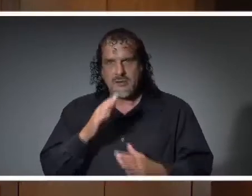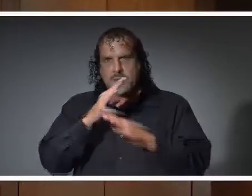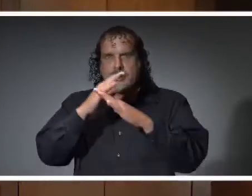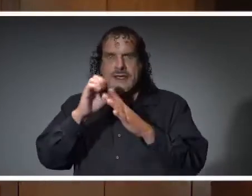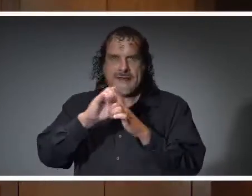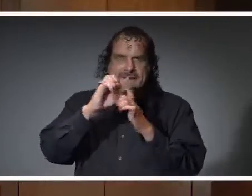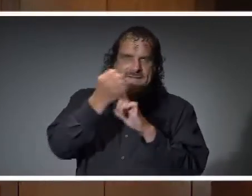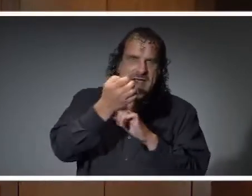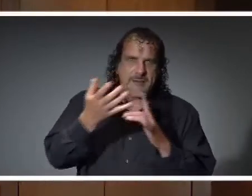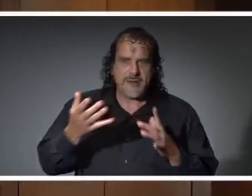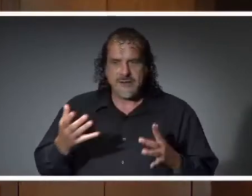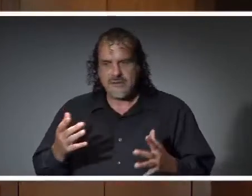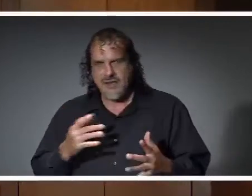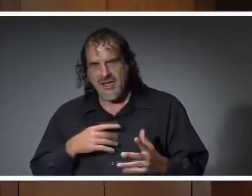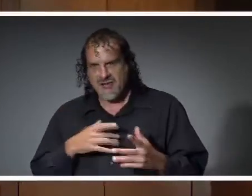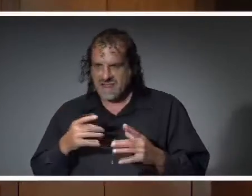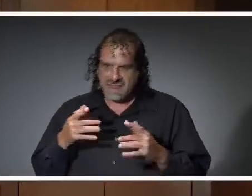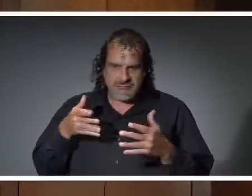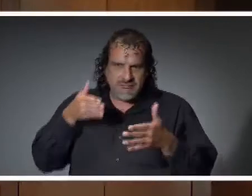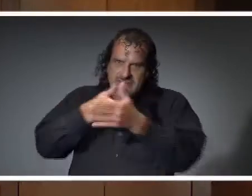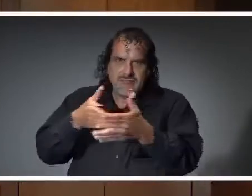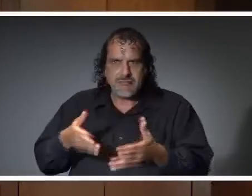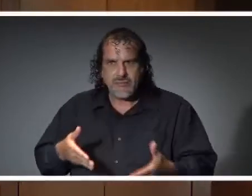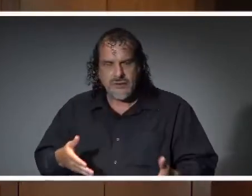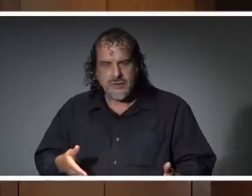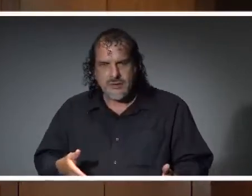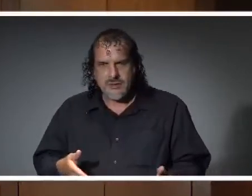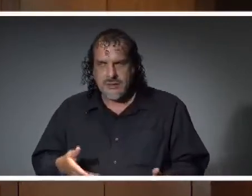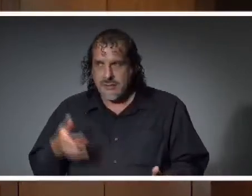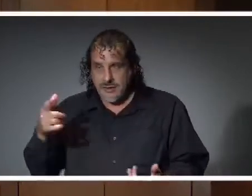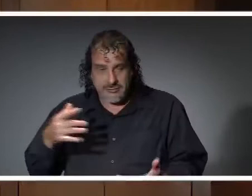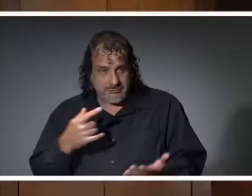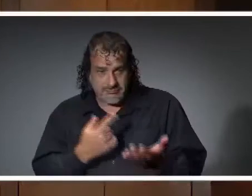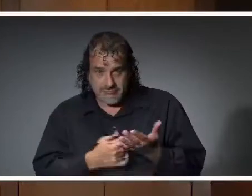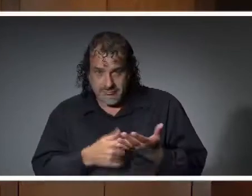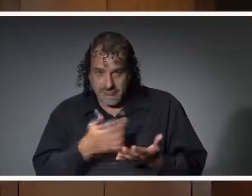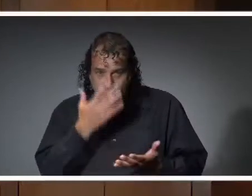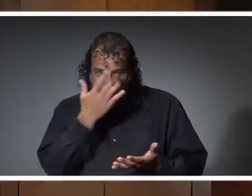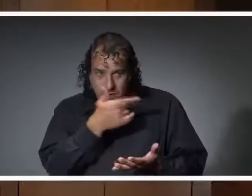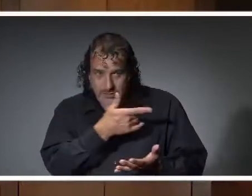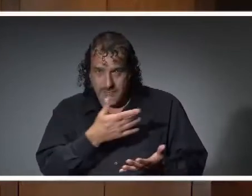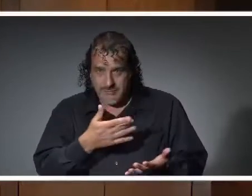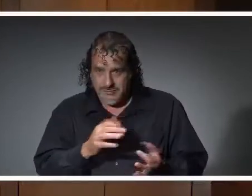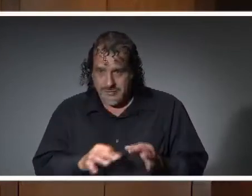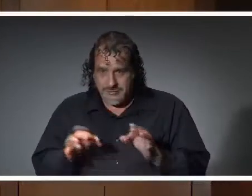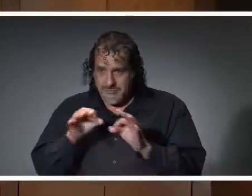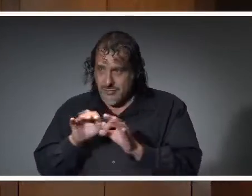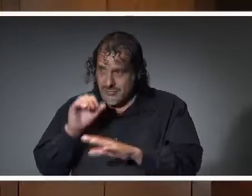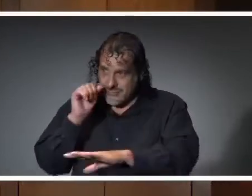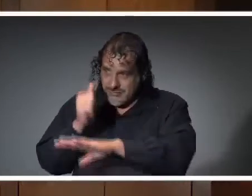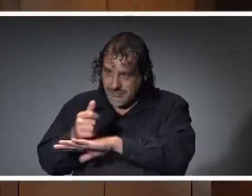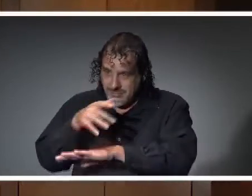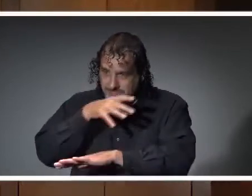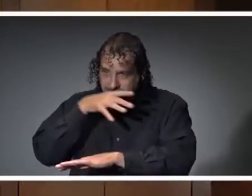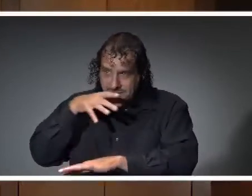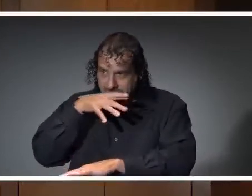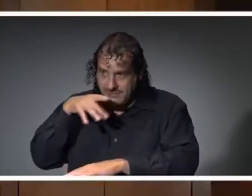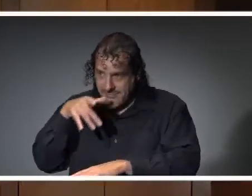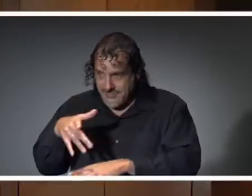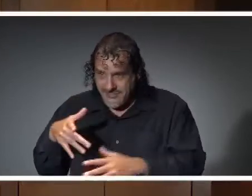that? You know, can you talk about those concerns that they might have, and why it's important to support farmers, and